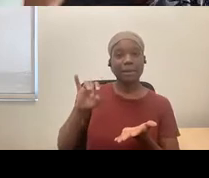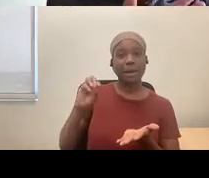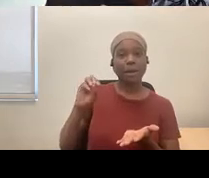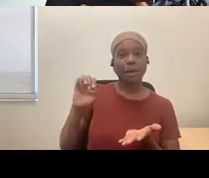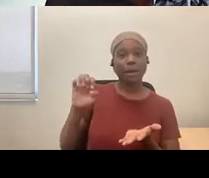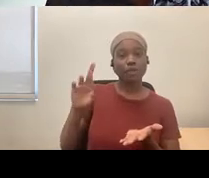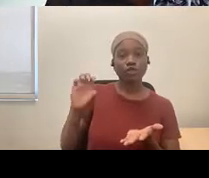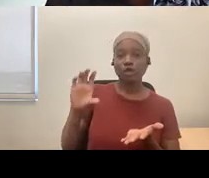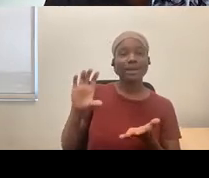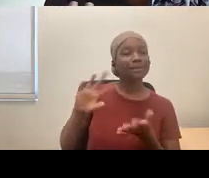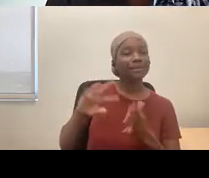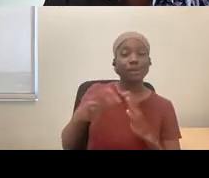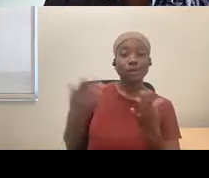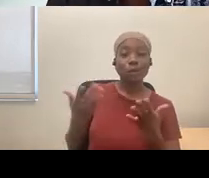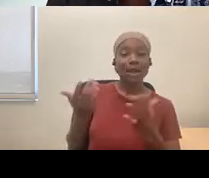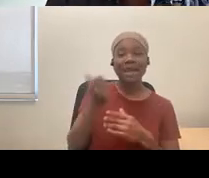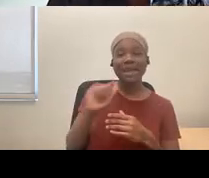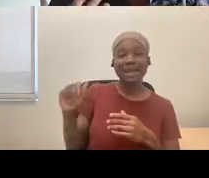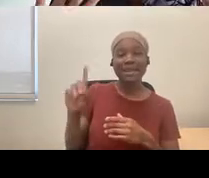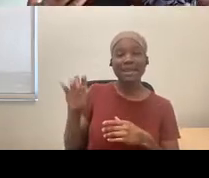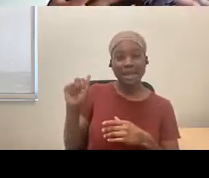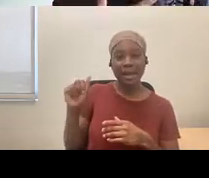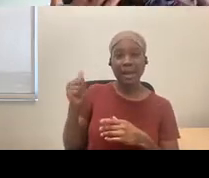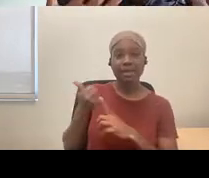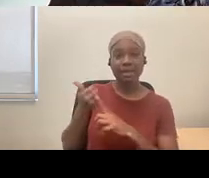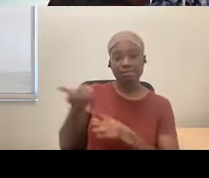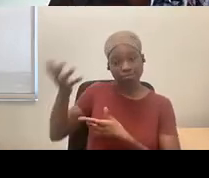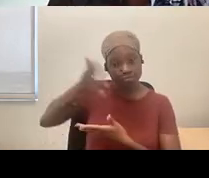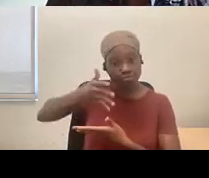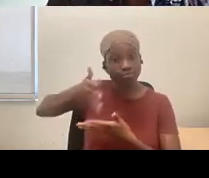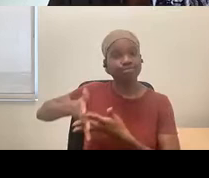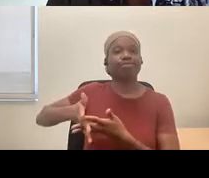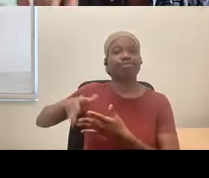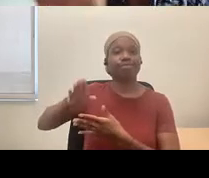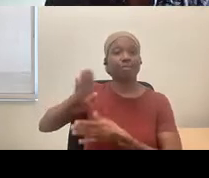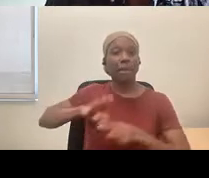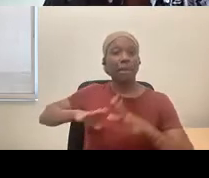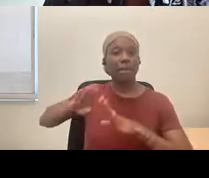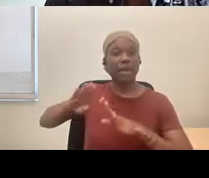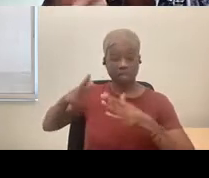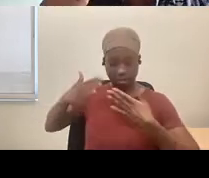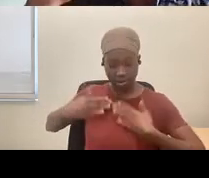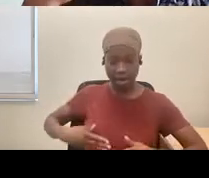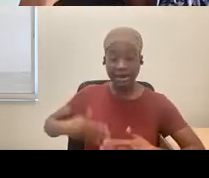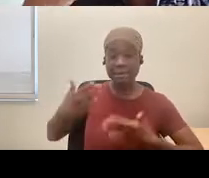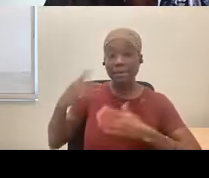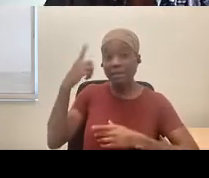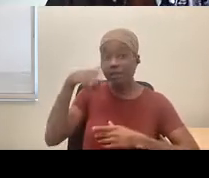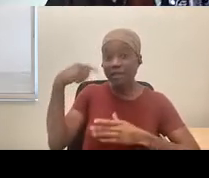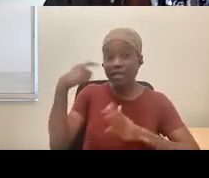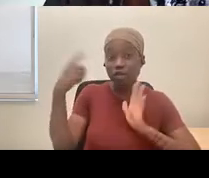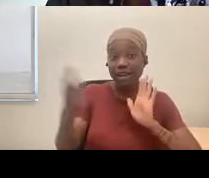data that is biologically encoded. So it's something about my body. It might be facial recognition and